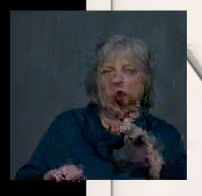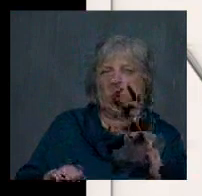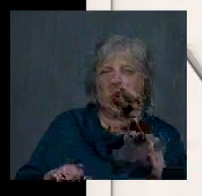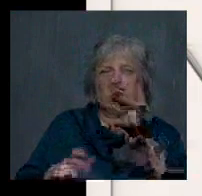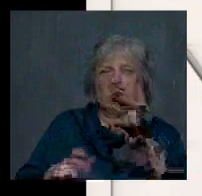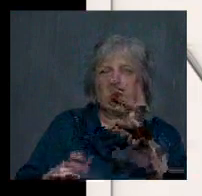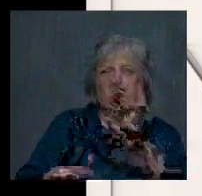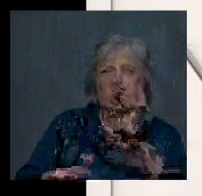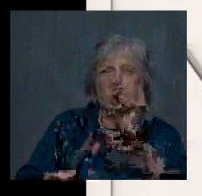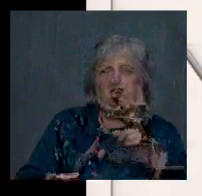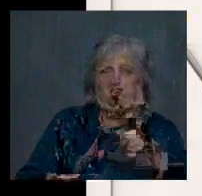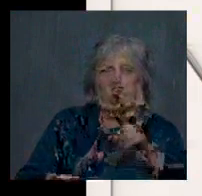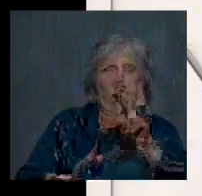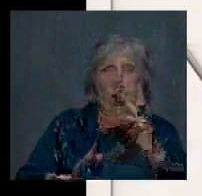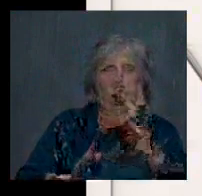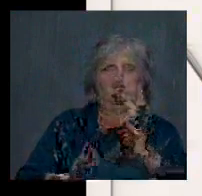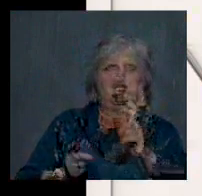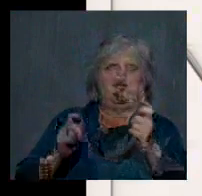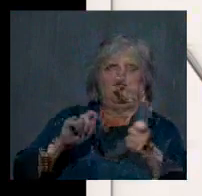This is zoning.